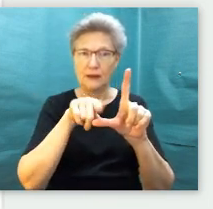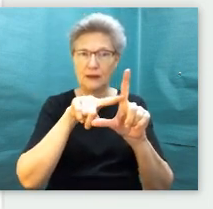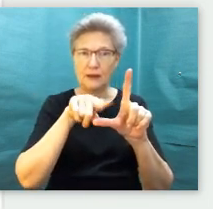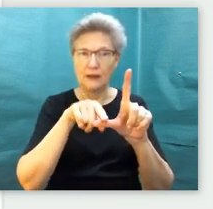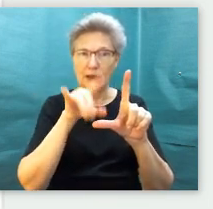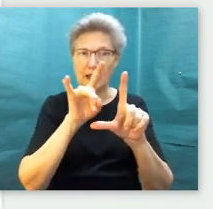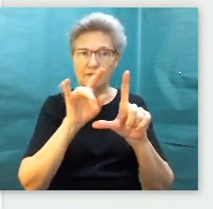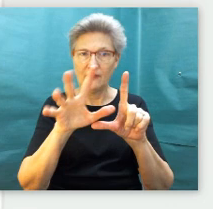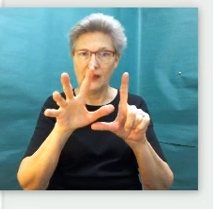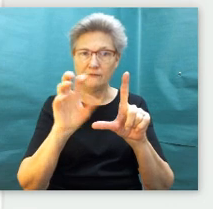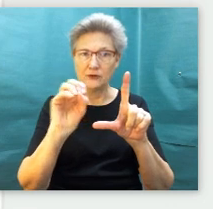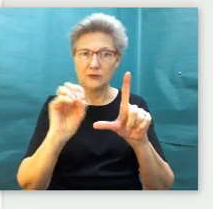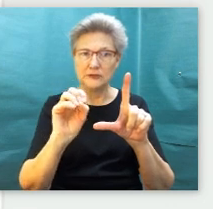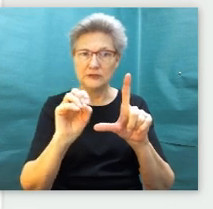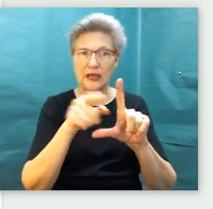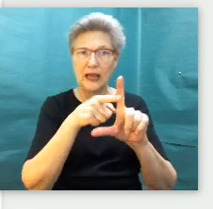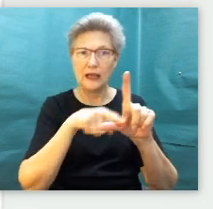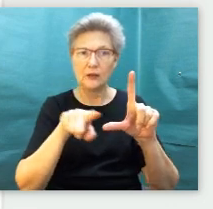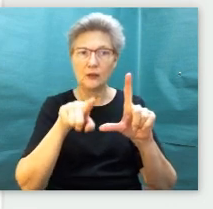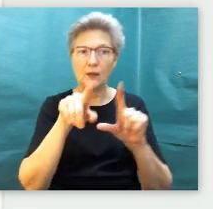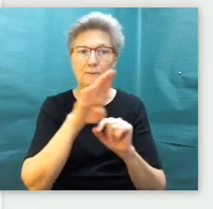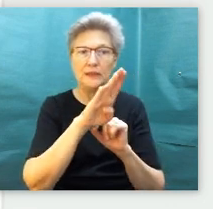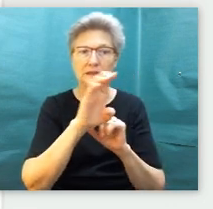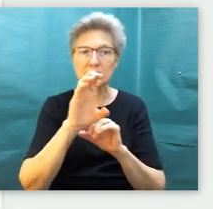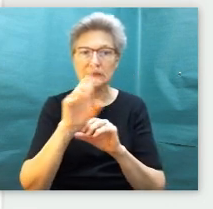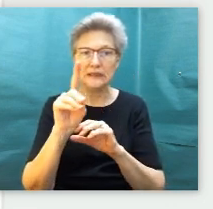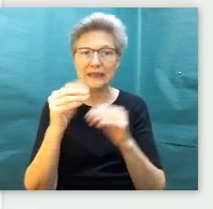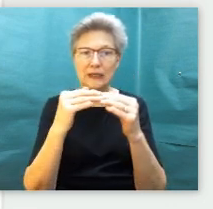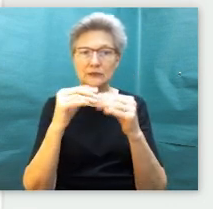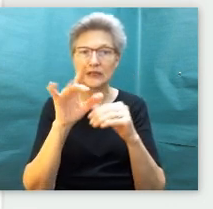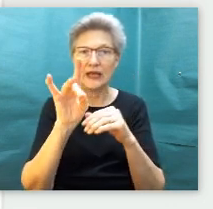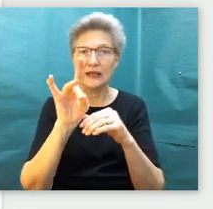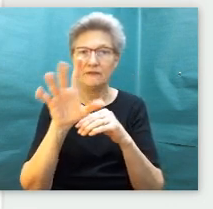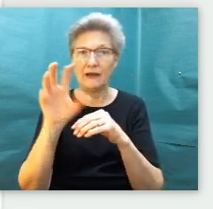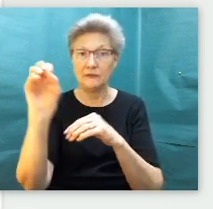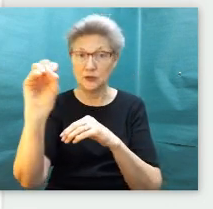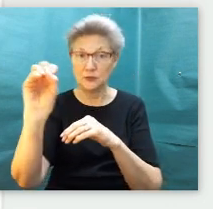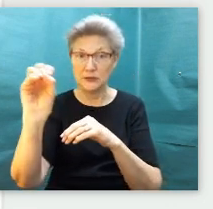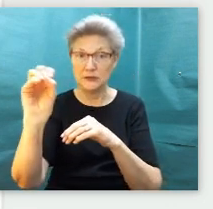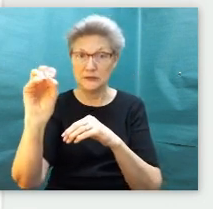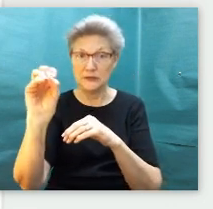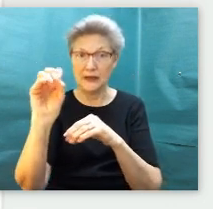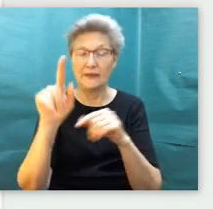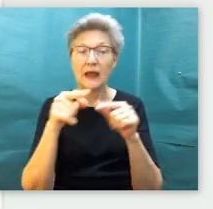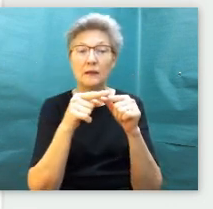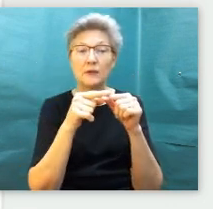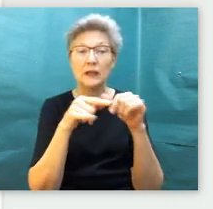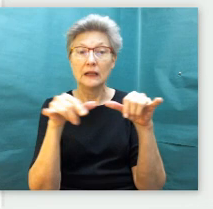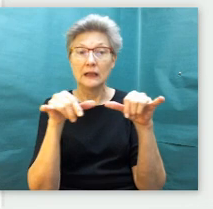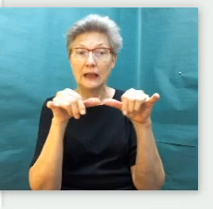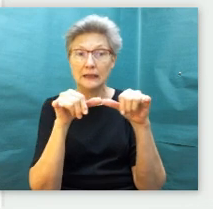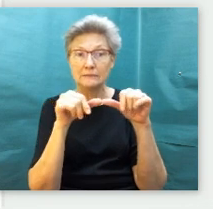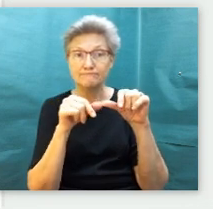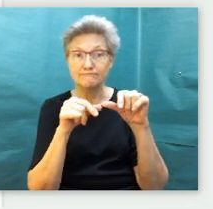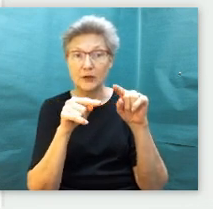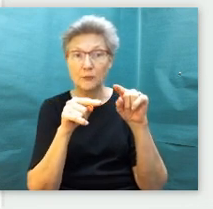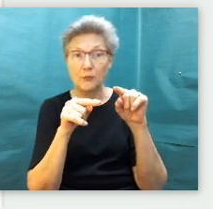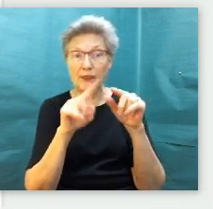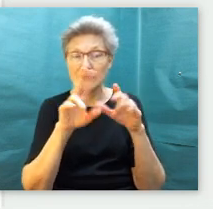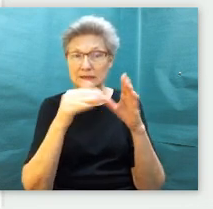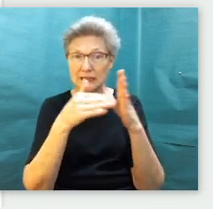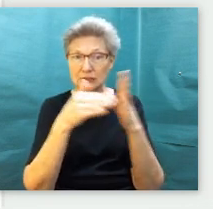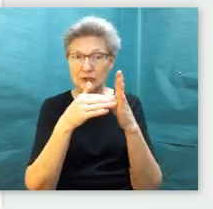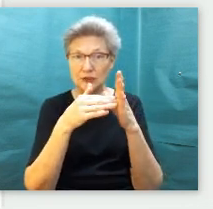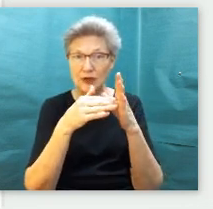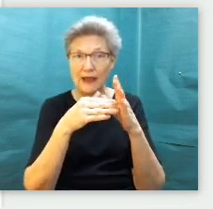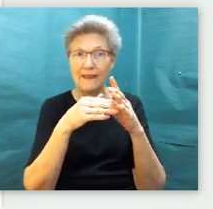I've written that down. Angle BCD equals 85 degrees. Line my protractor up with the center and